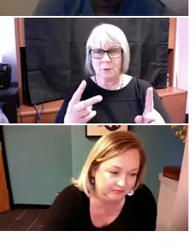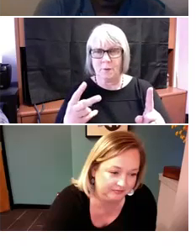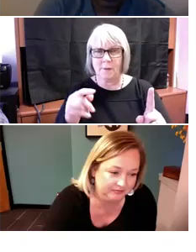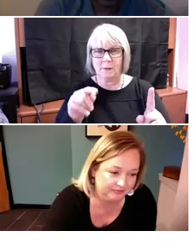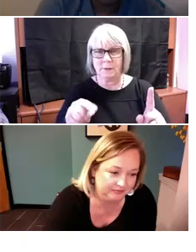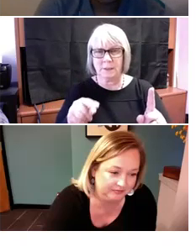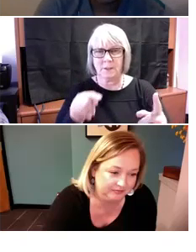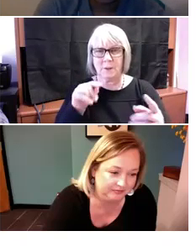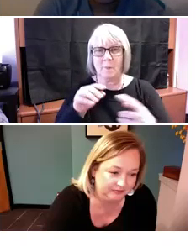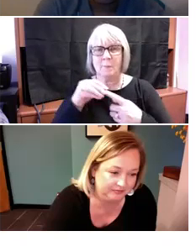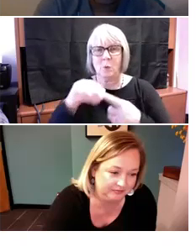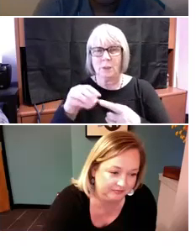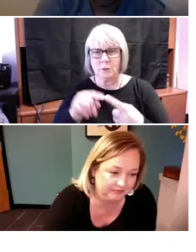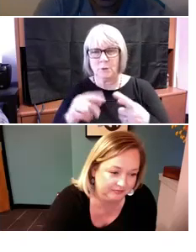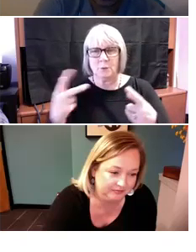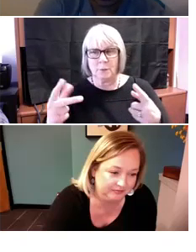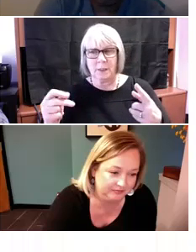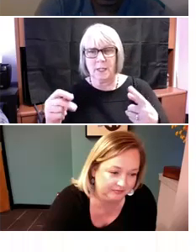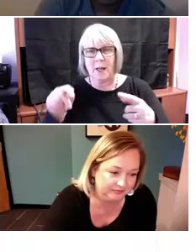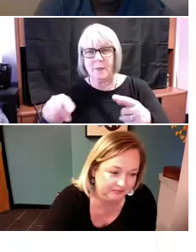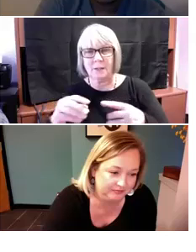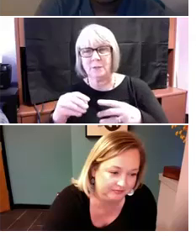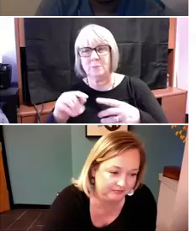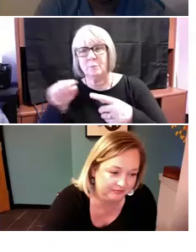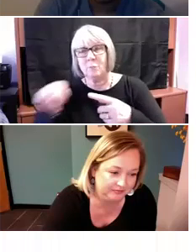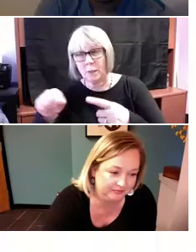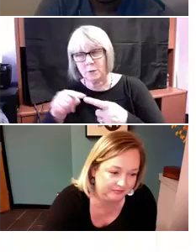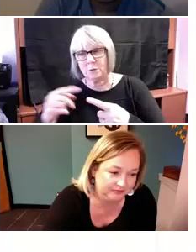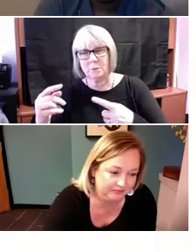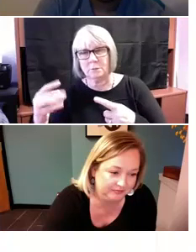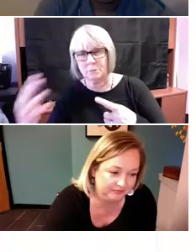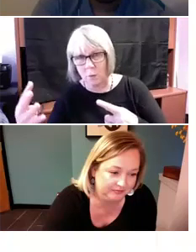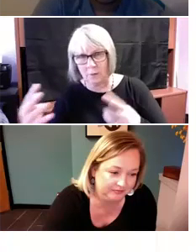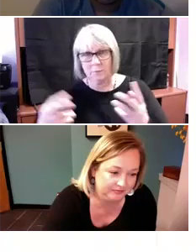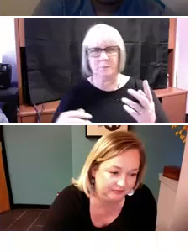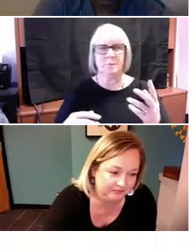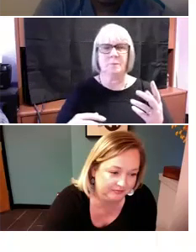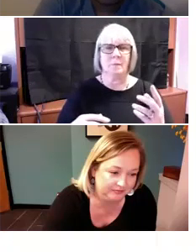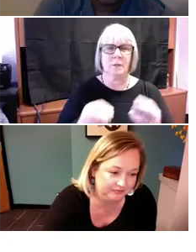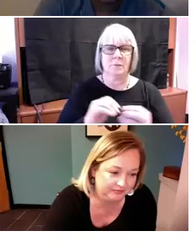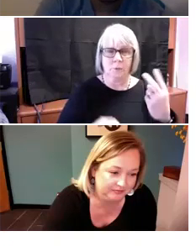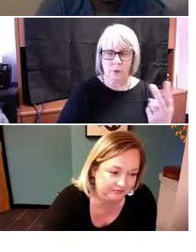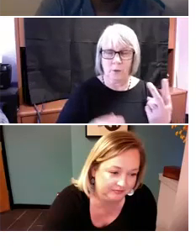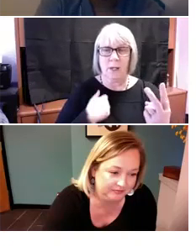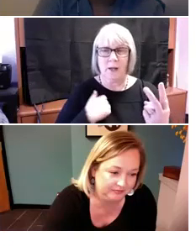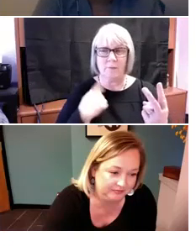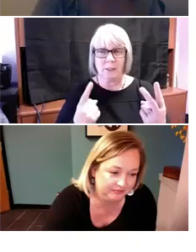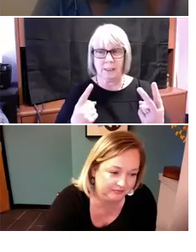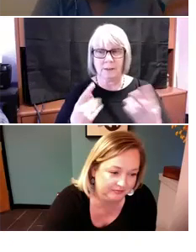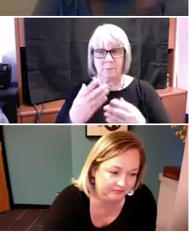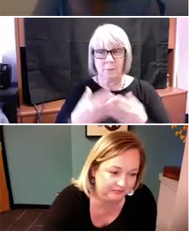points to 3 and this points to the next element 4. For number 2, we have the next element